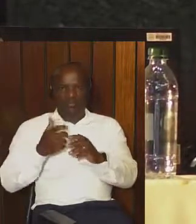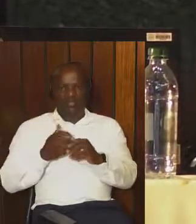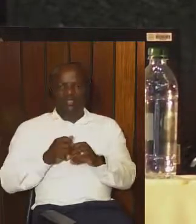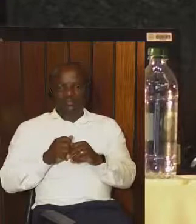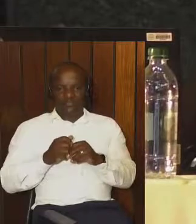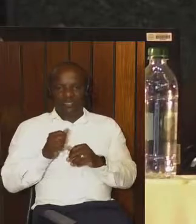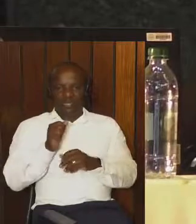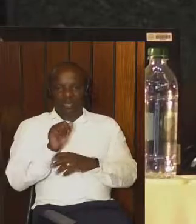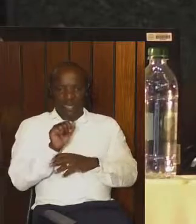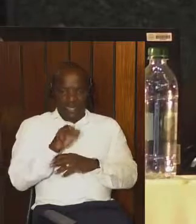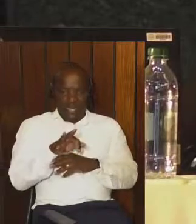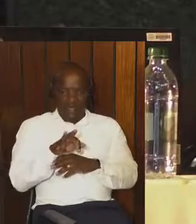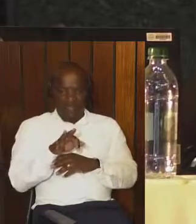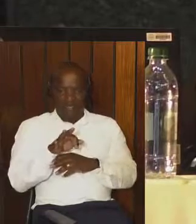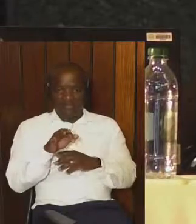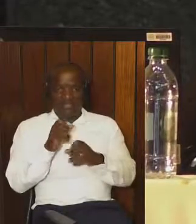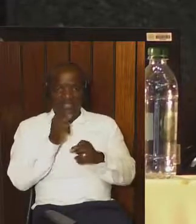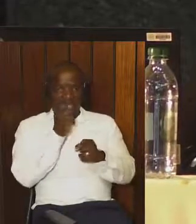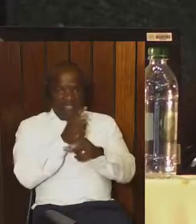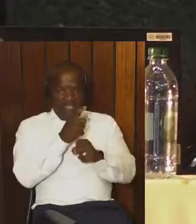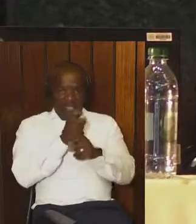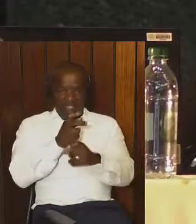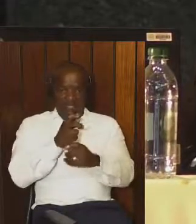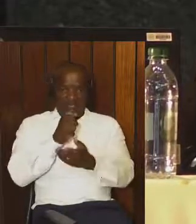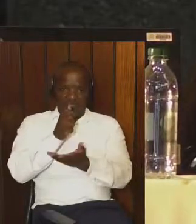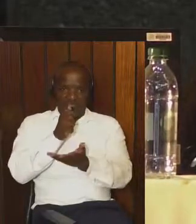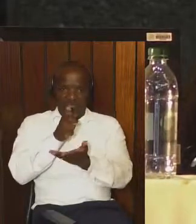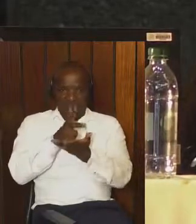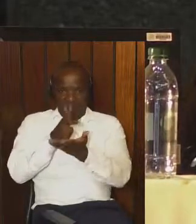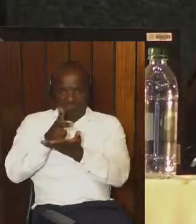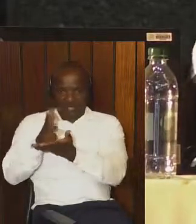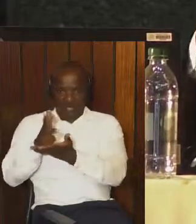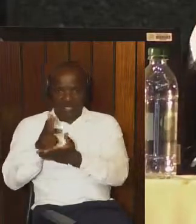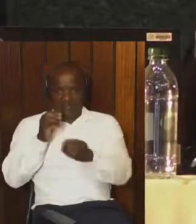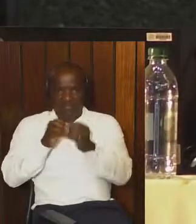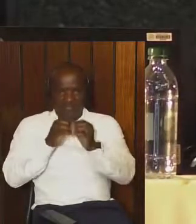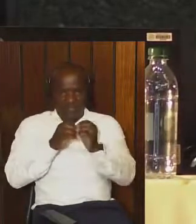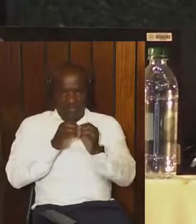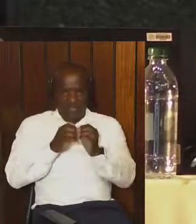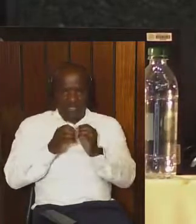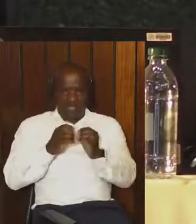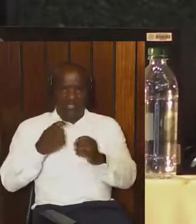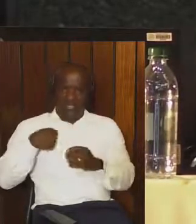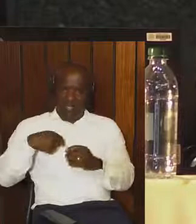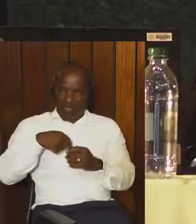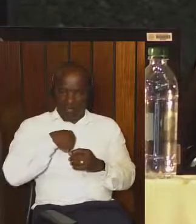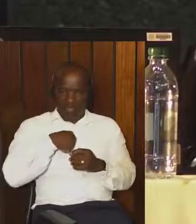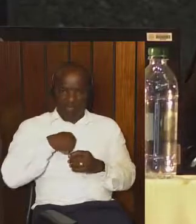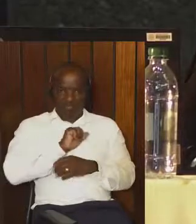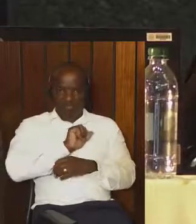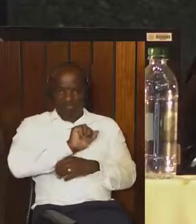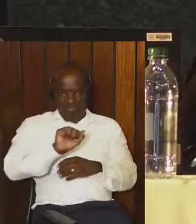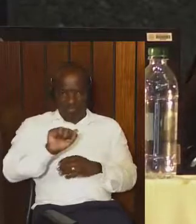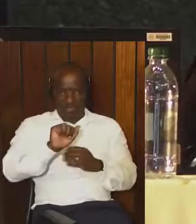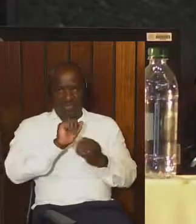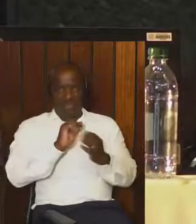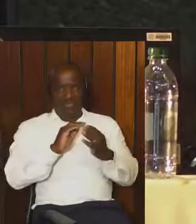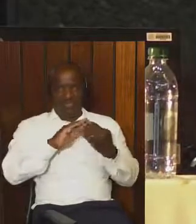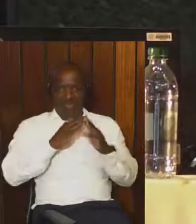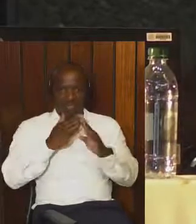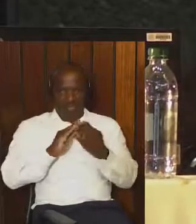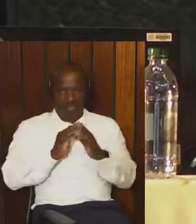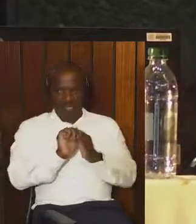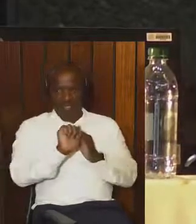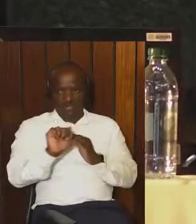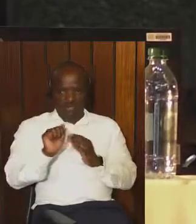that, those taxi rank, definitely that will ensure that our people, your people, the community will be able